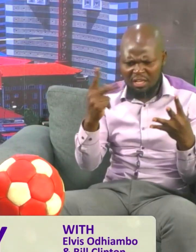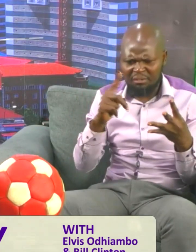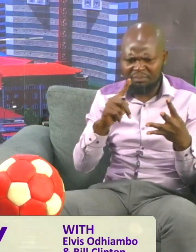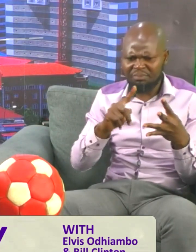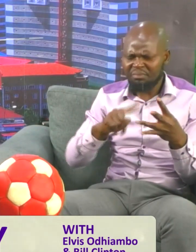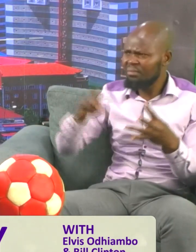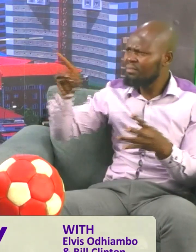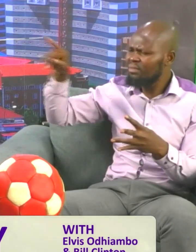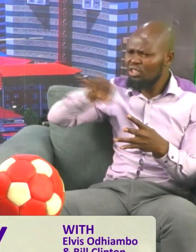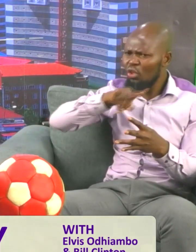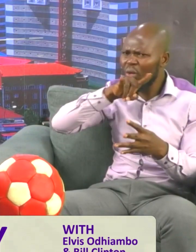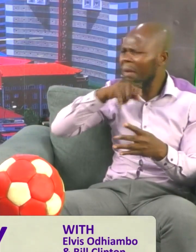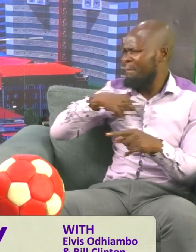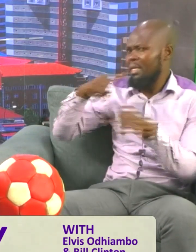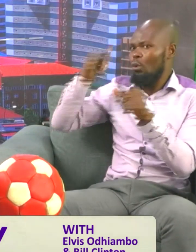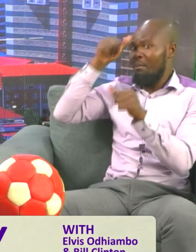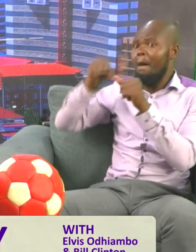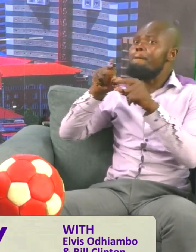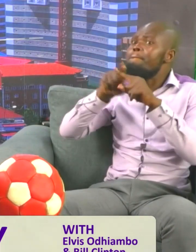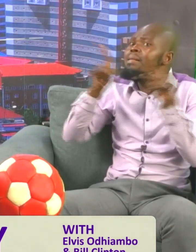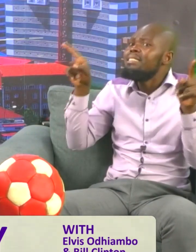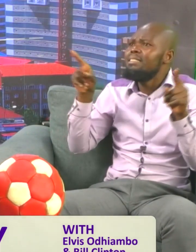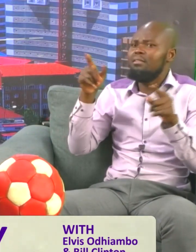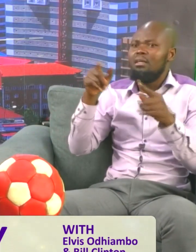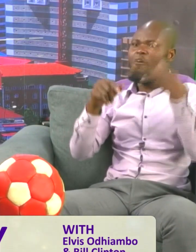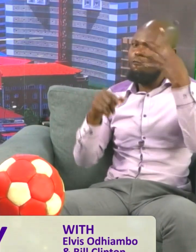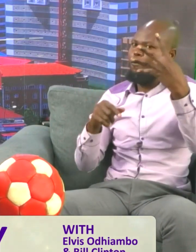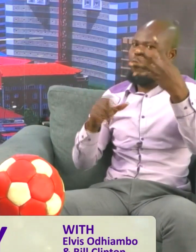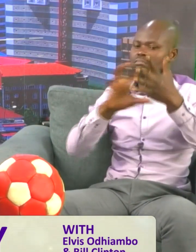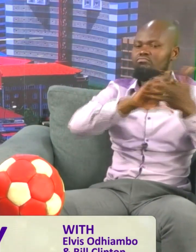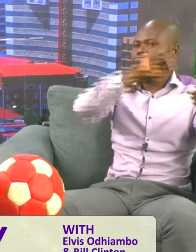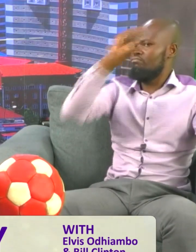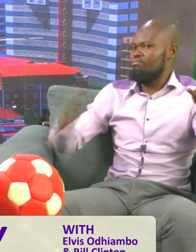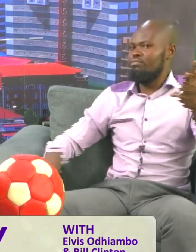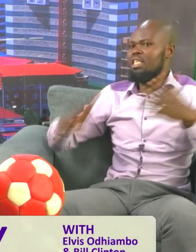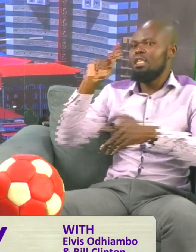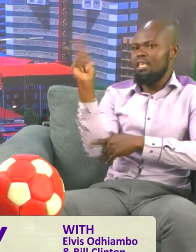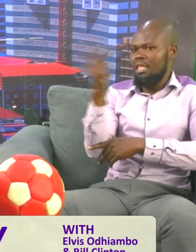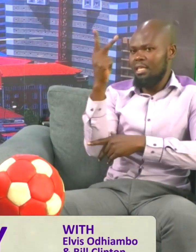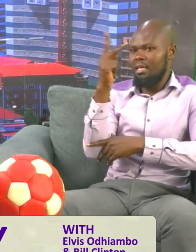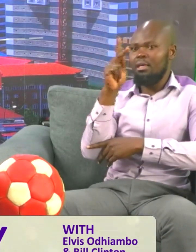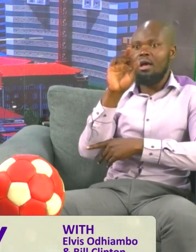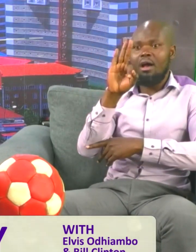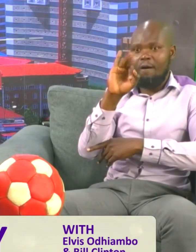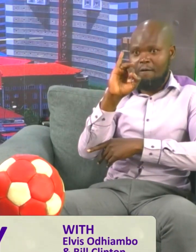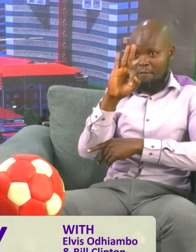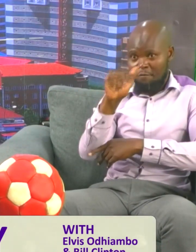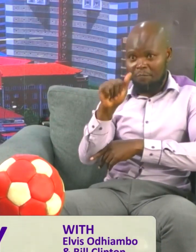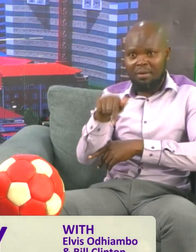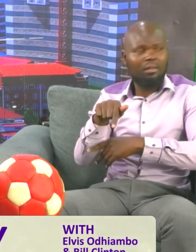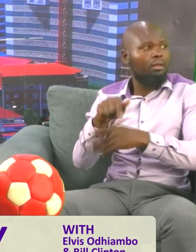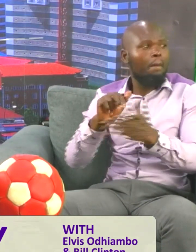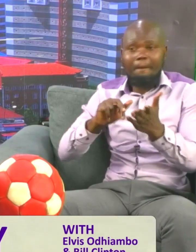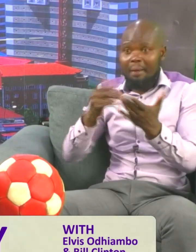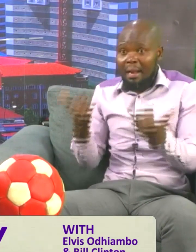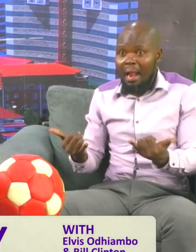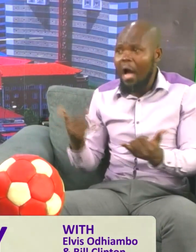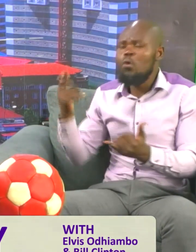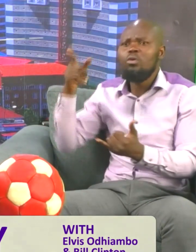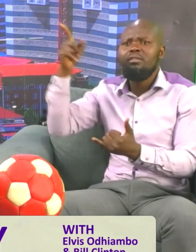for example, the goalkeeper, right, is a very good. He made a couple of saves that were very important and vital. But